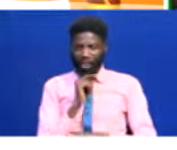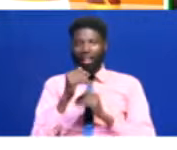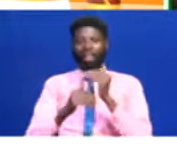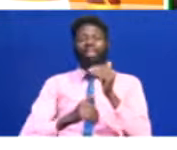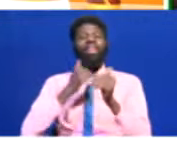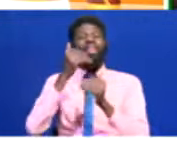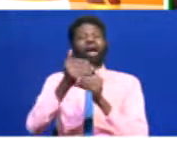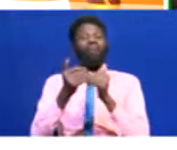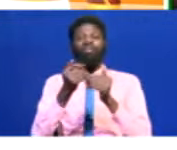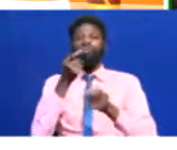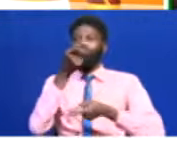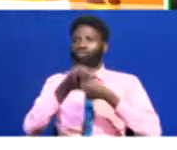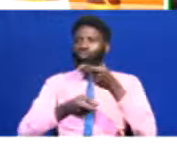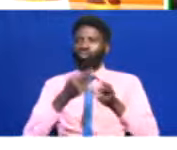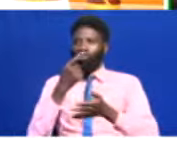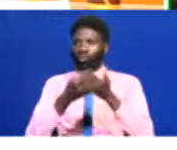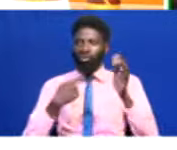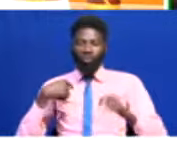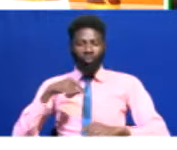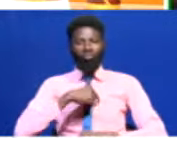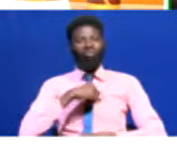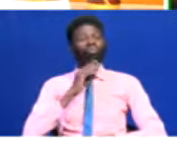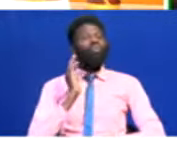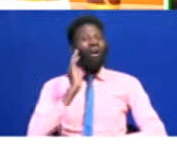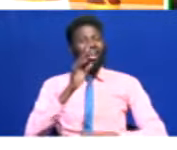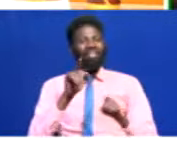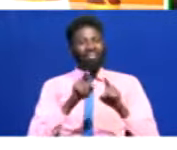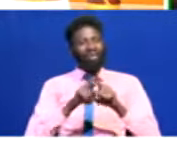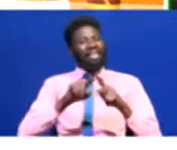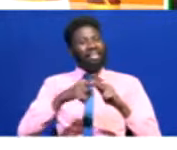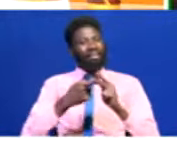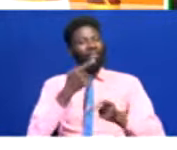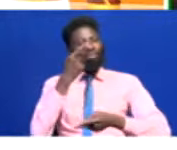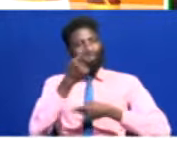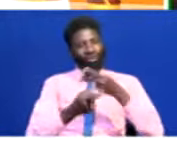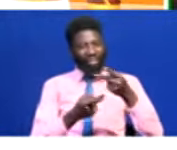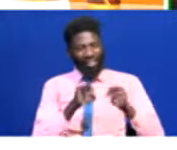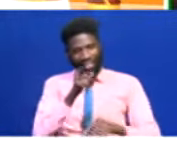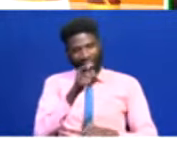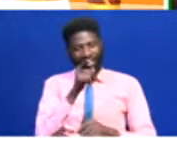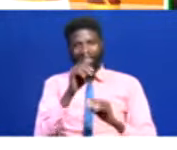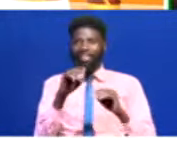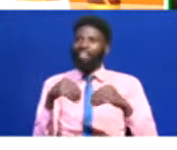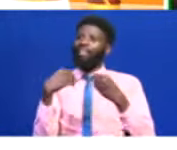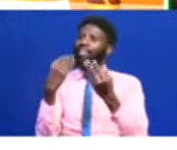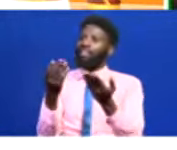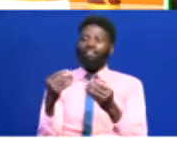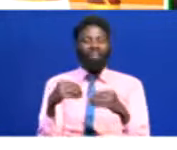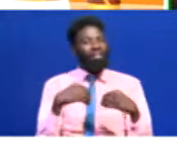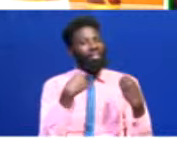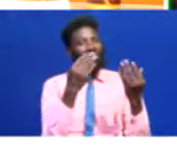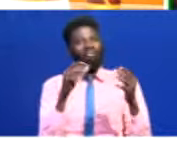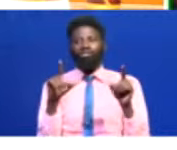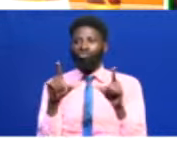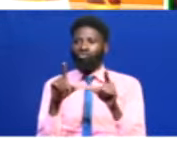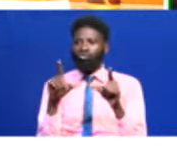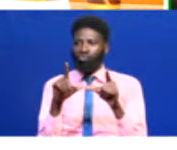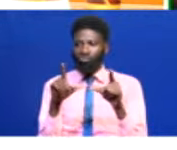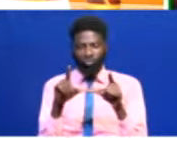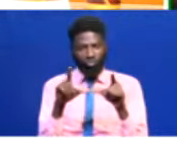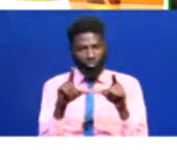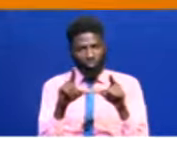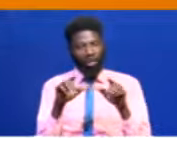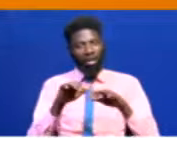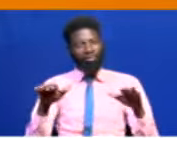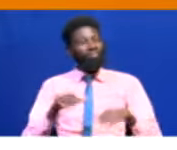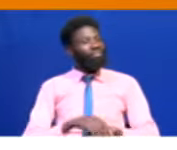us to go ahead and start the process of issuing the titles. Mm. Yes. Now, CS, the issue of squatters has been a